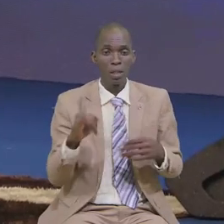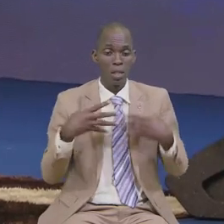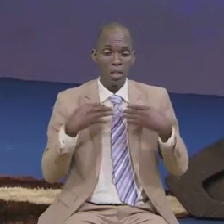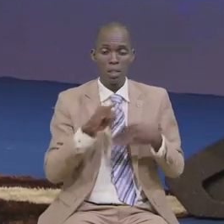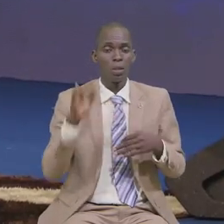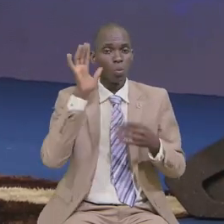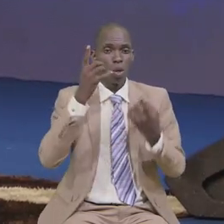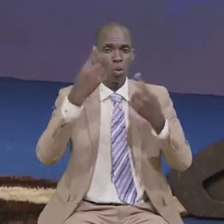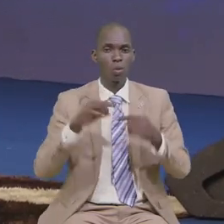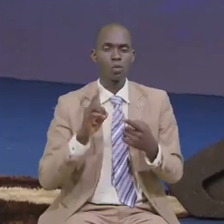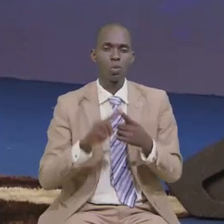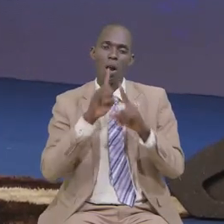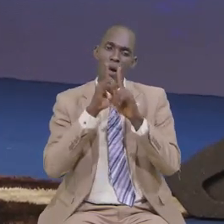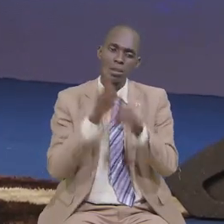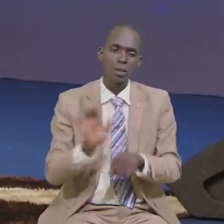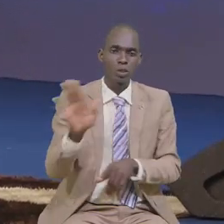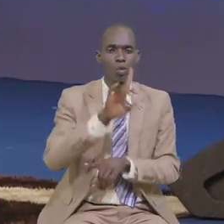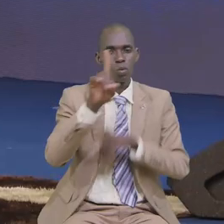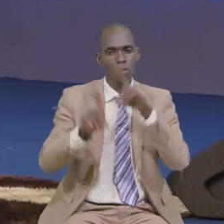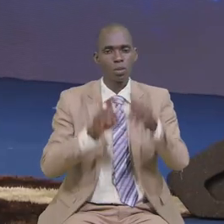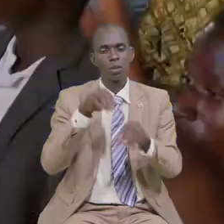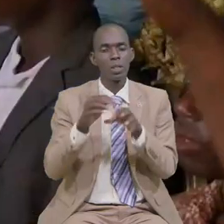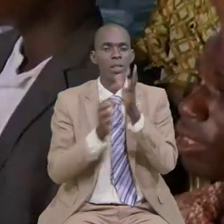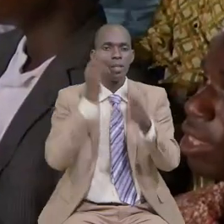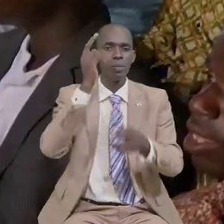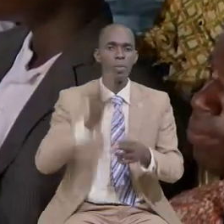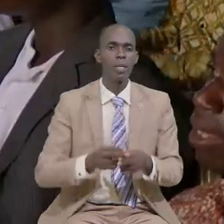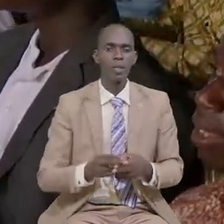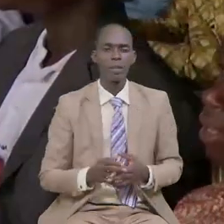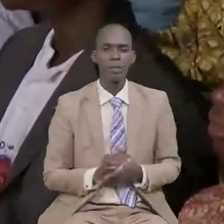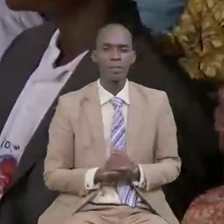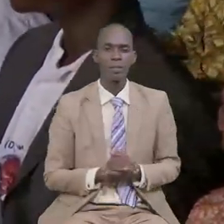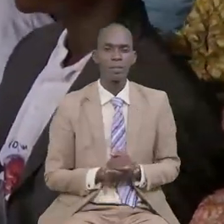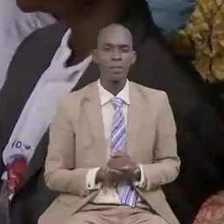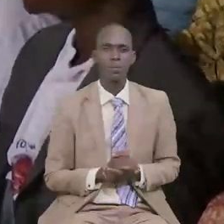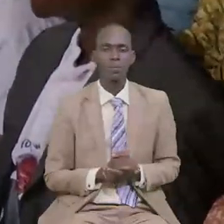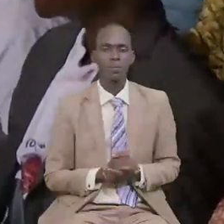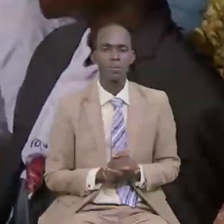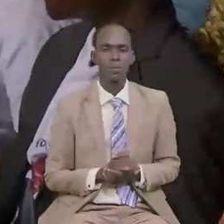to answer your question in Jesus' name.